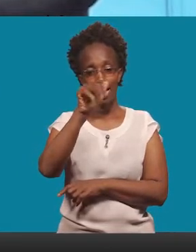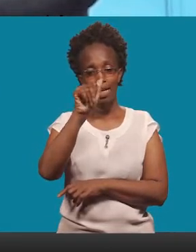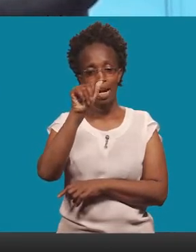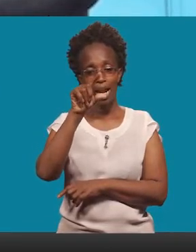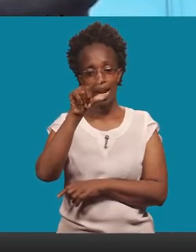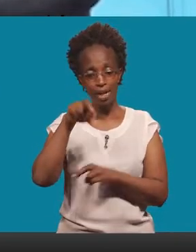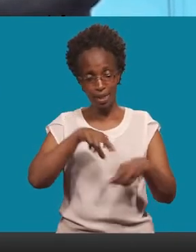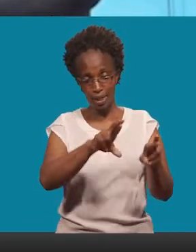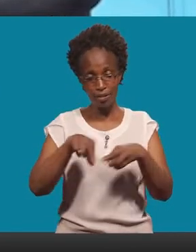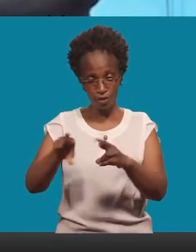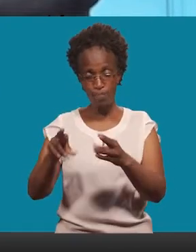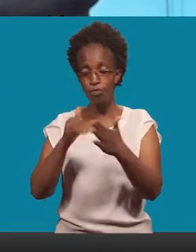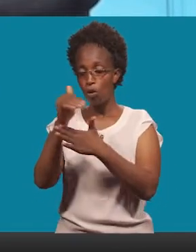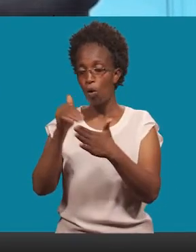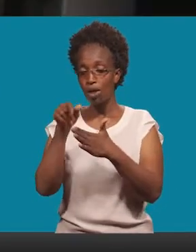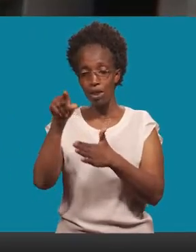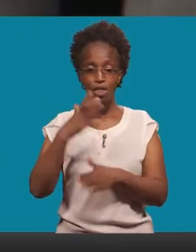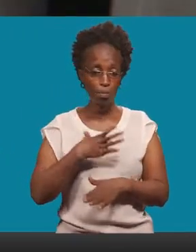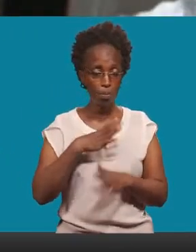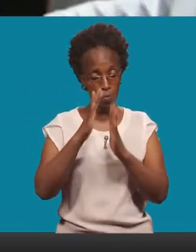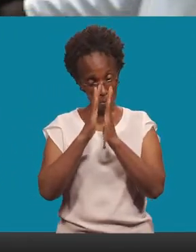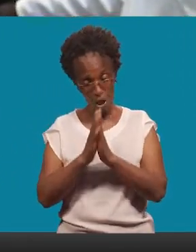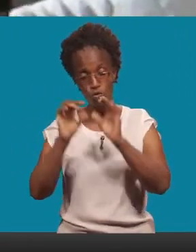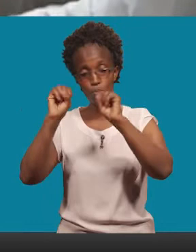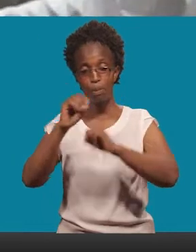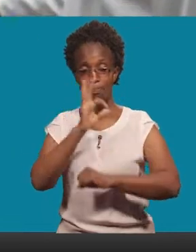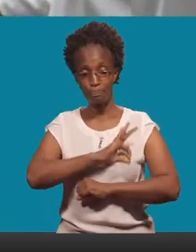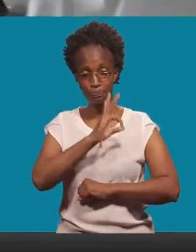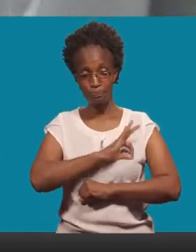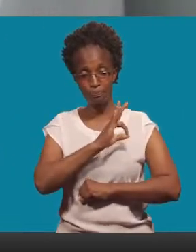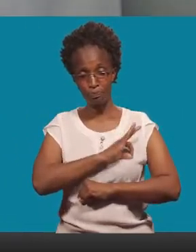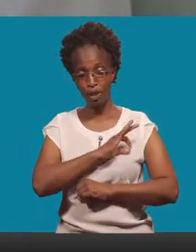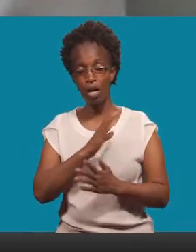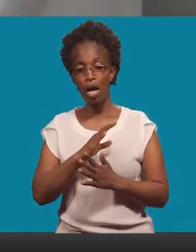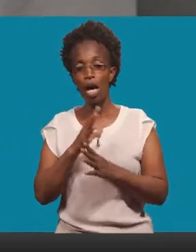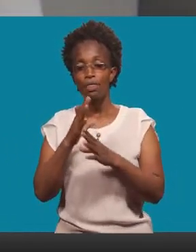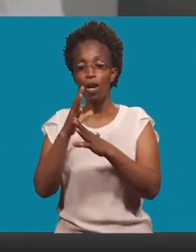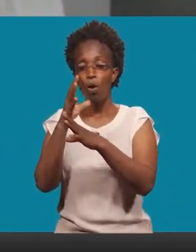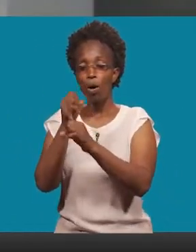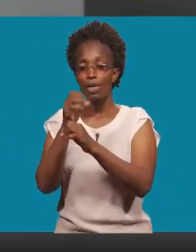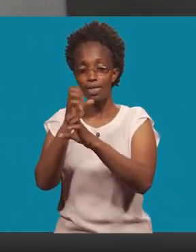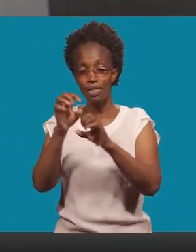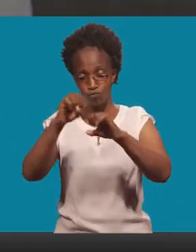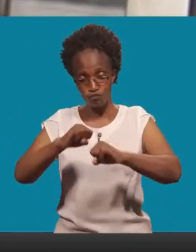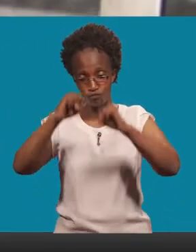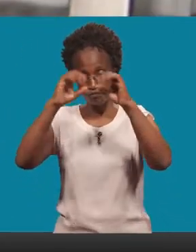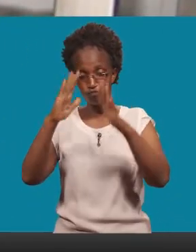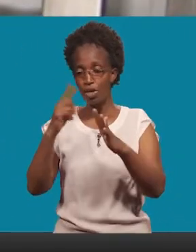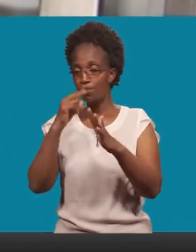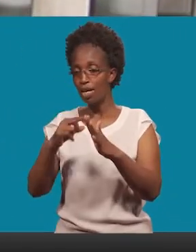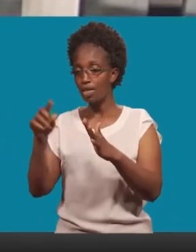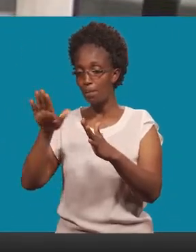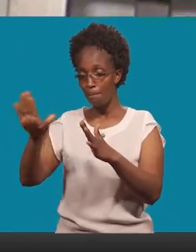know, fishermen who are there can be able to benefit. Msimamizi wa kiwanda hicho alisema kwamba kiwanda hicho kina uwezo wa kupitisha